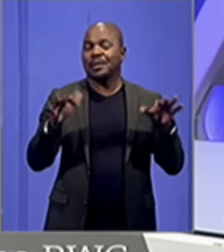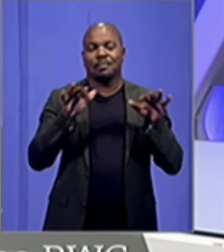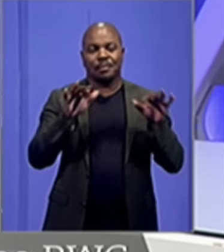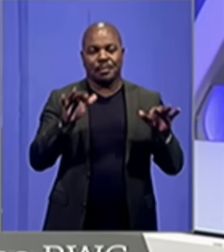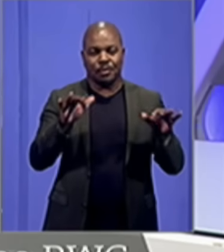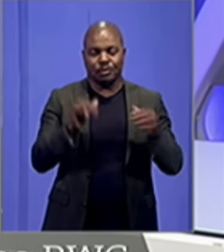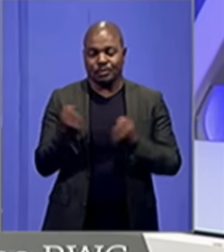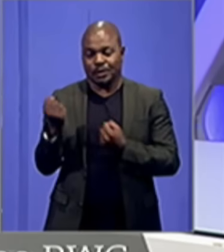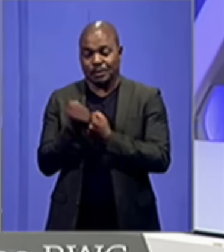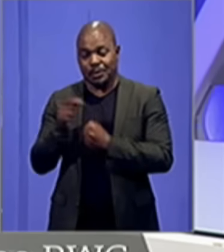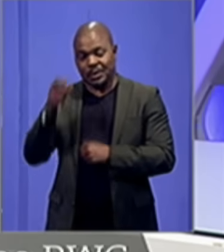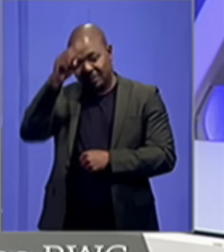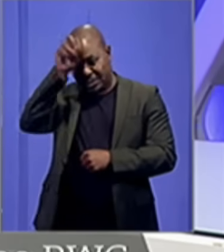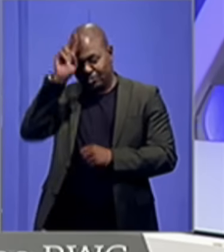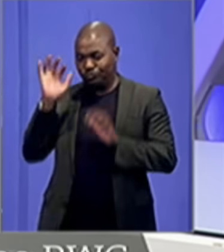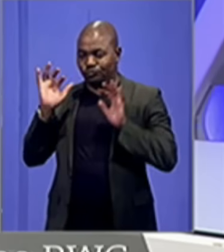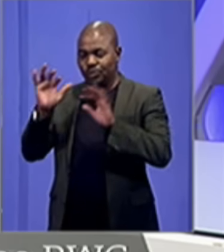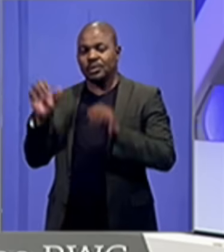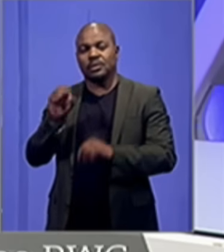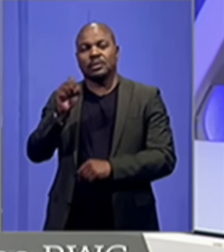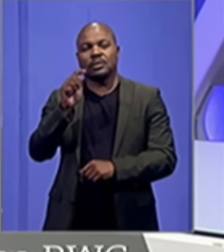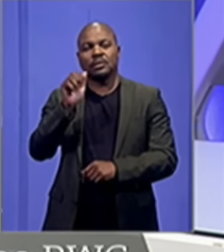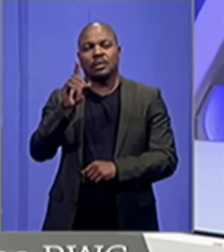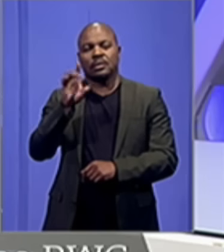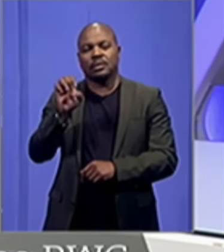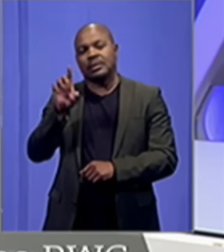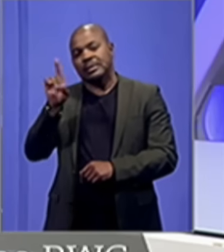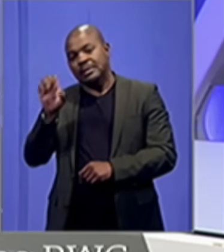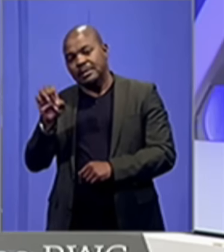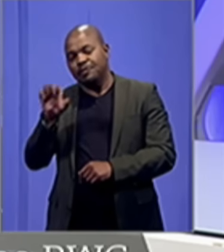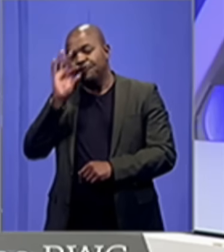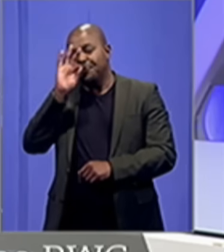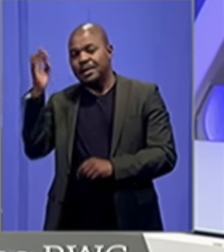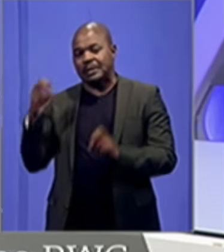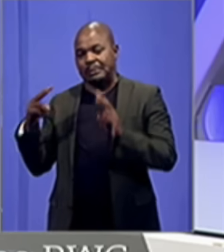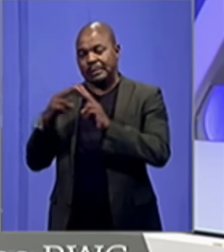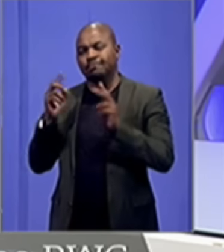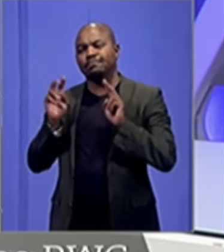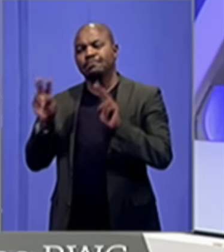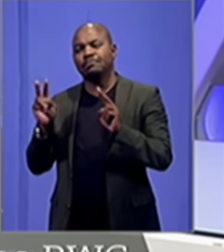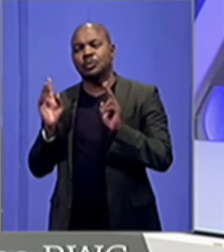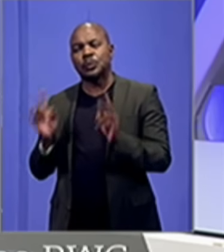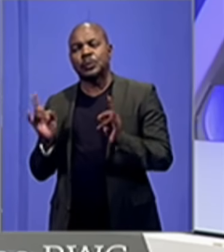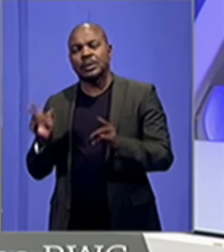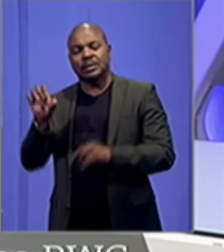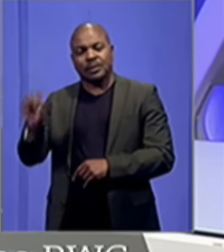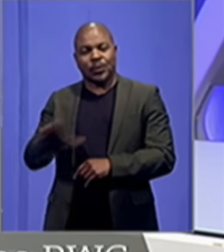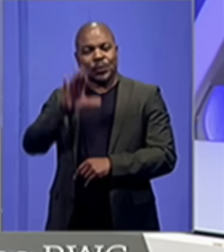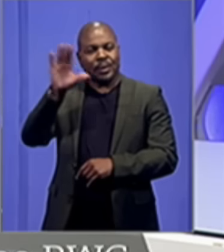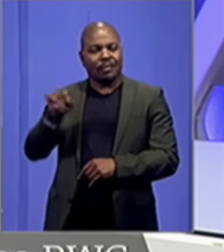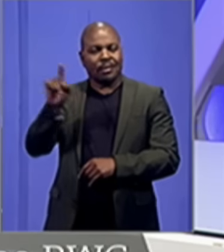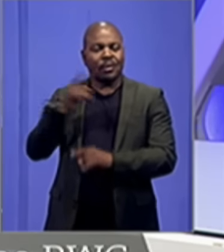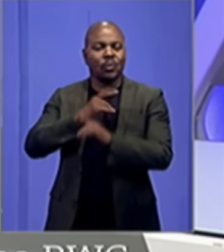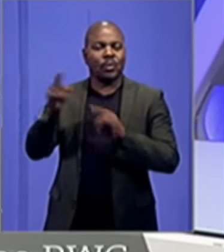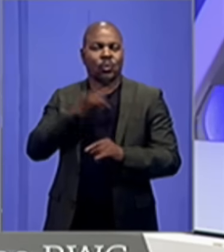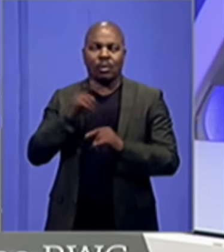di Springboks di ile tsa phuthela le ba leng la Stade de France Paris we lo buha ha Afrika borwa e tsa nalane le ha maemo a le hodimo